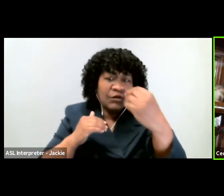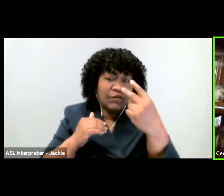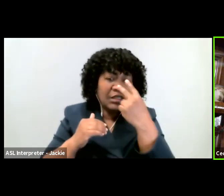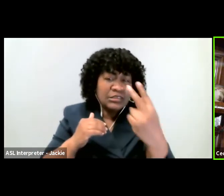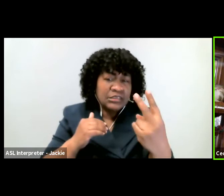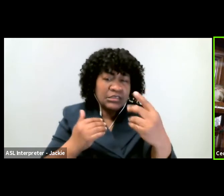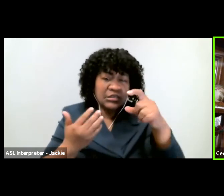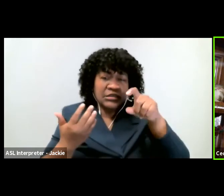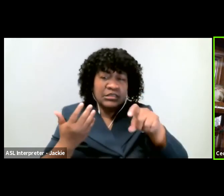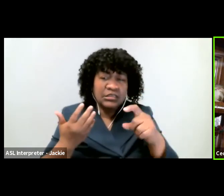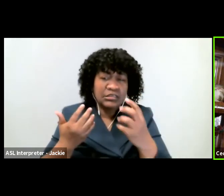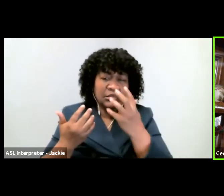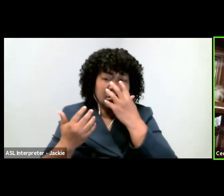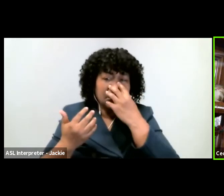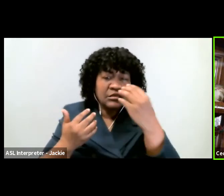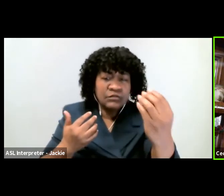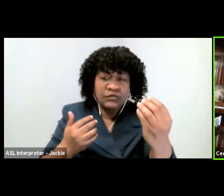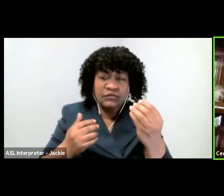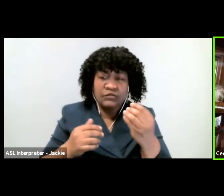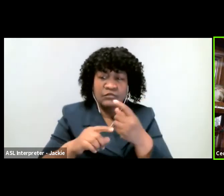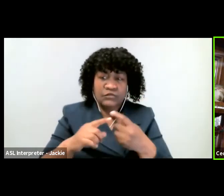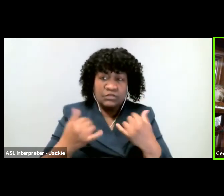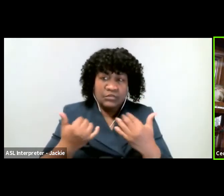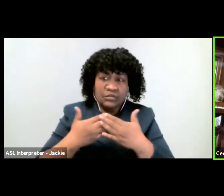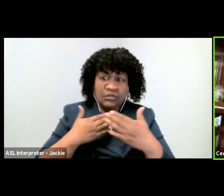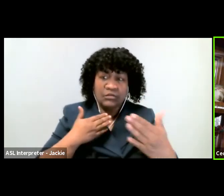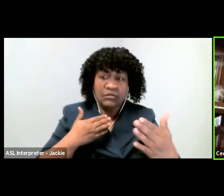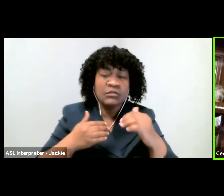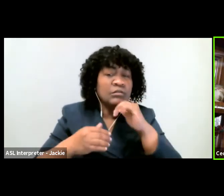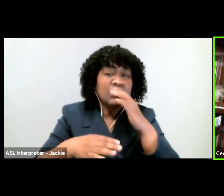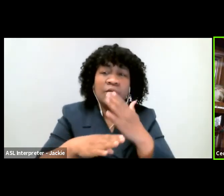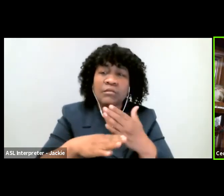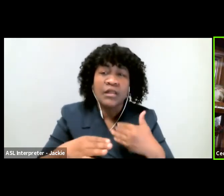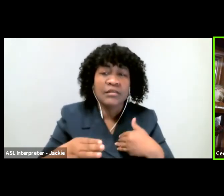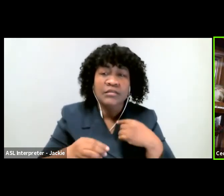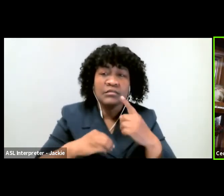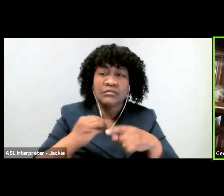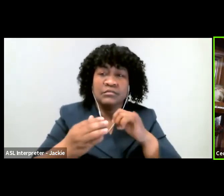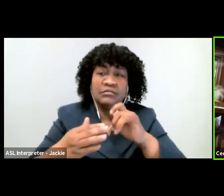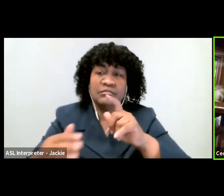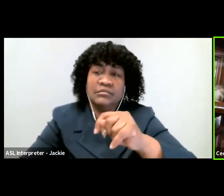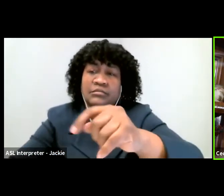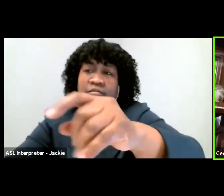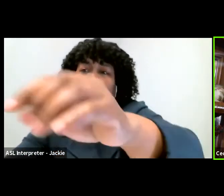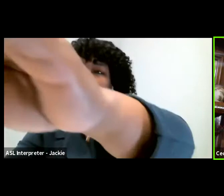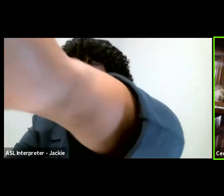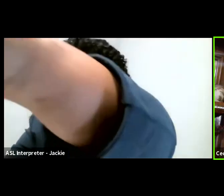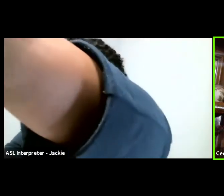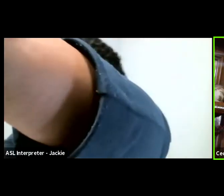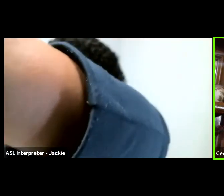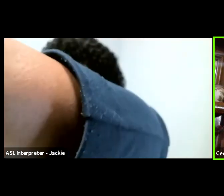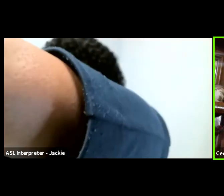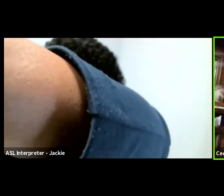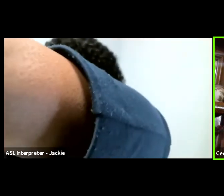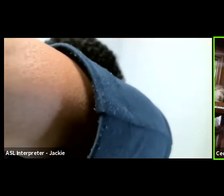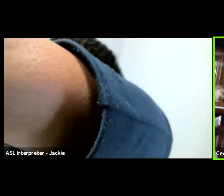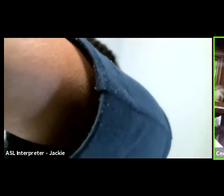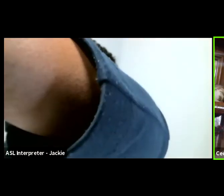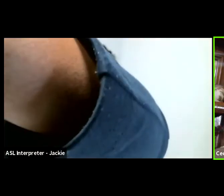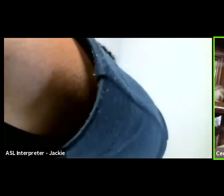please. The evening wolf is the necessary wolf. From now on, don't bother me about